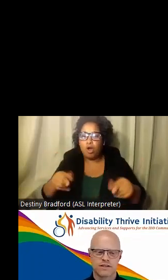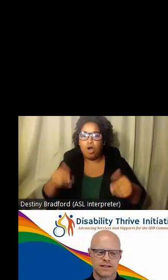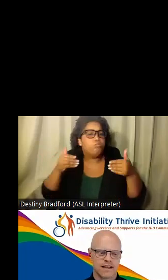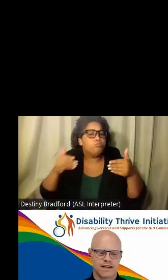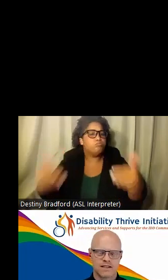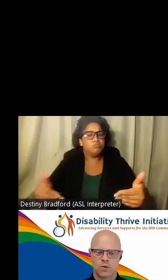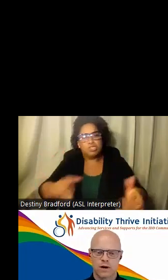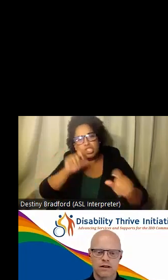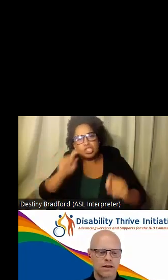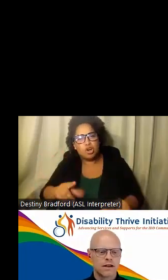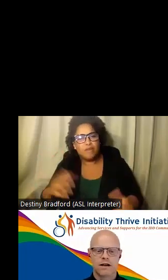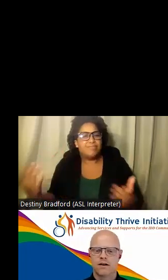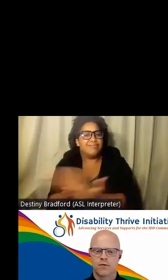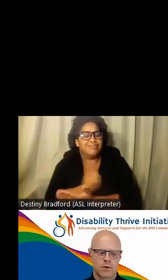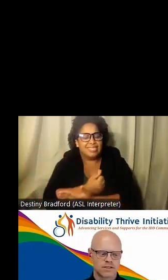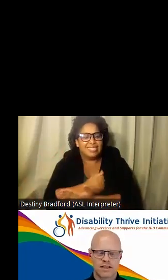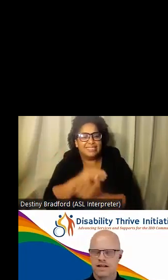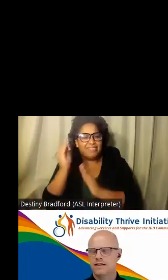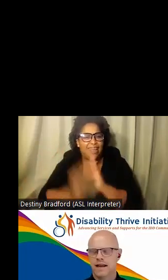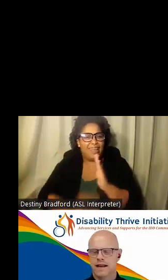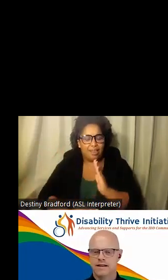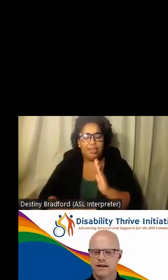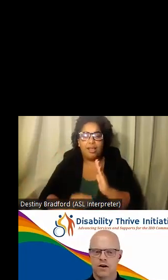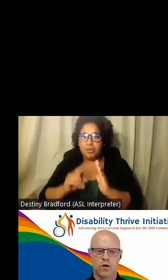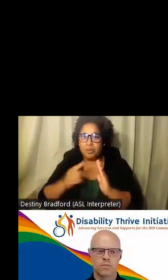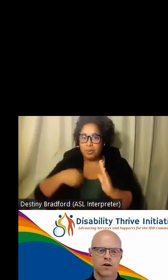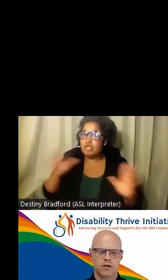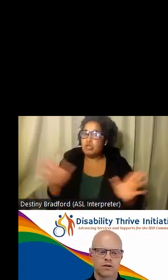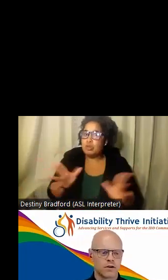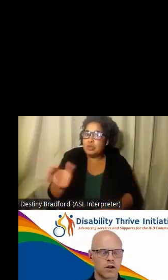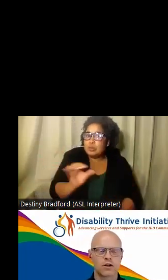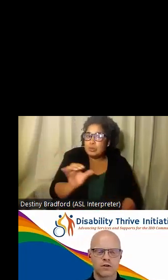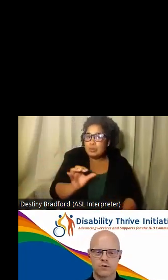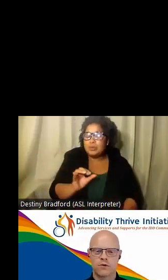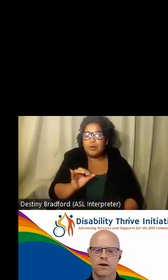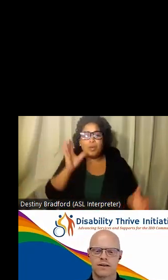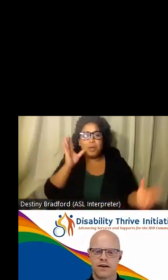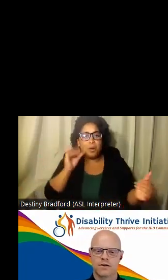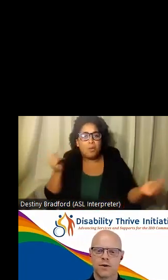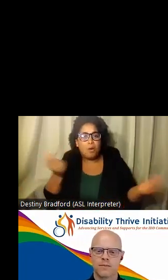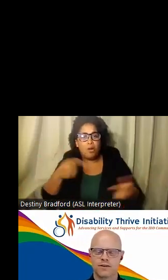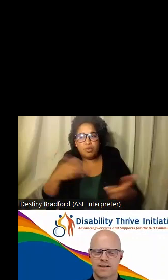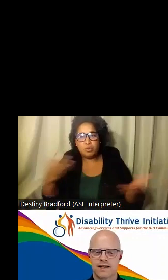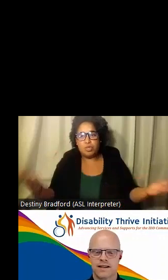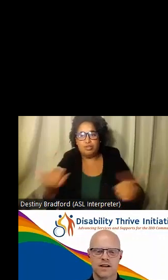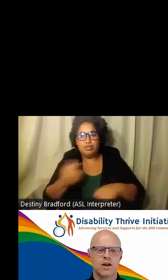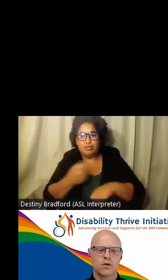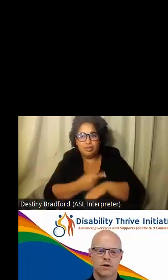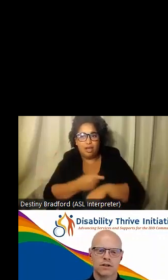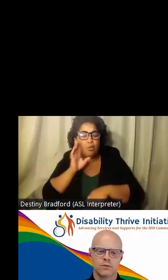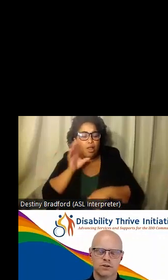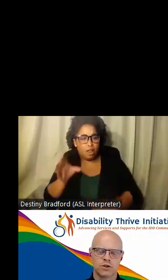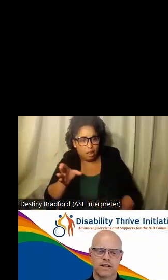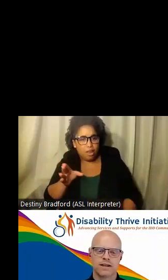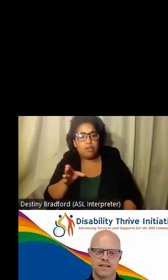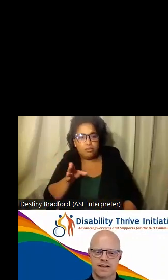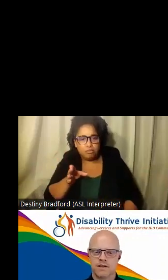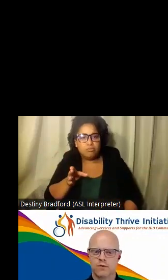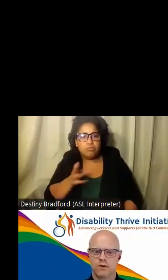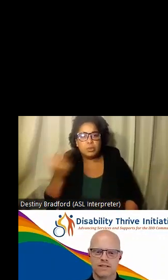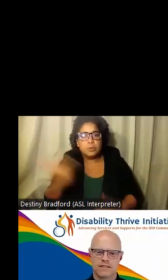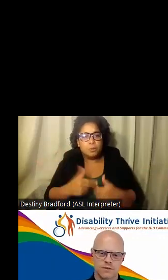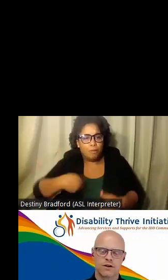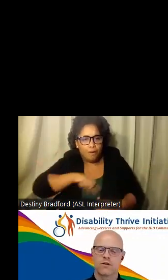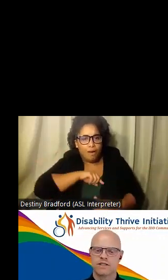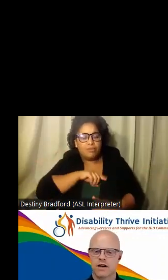certainly encouraging that as well from our side, and hope that all of you on the webinar today will join us and